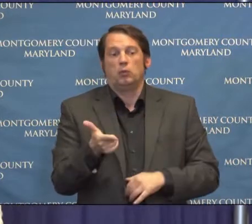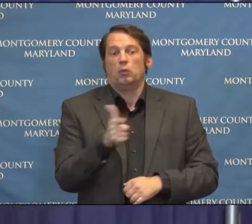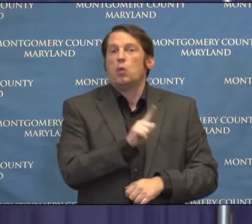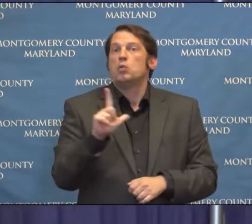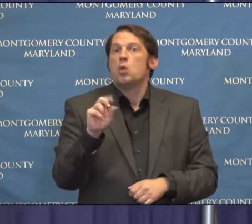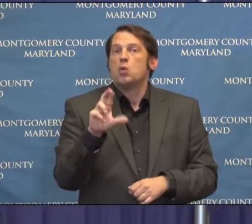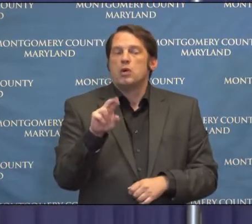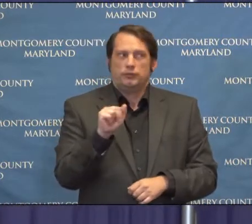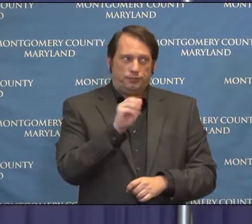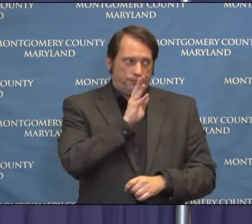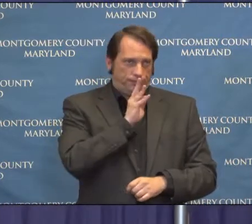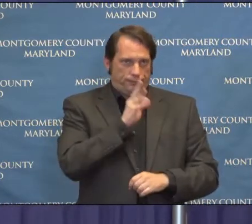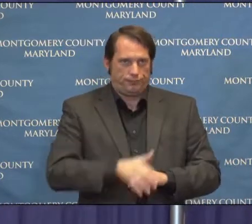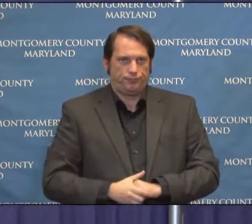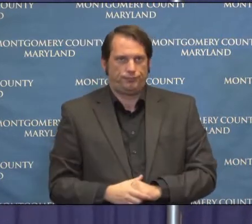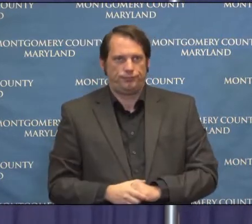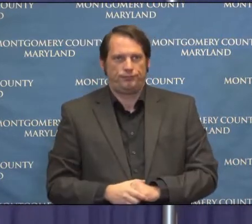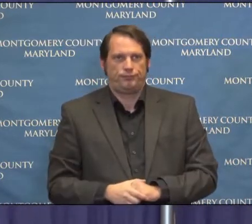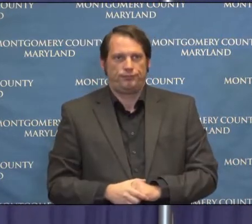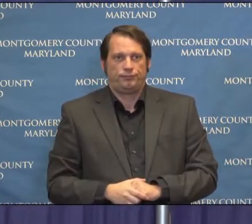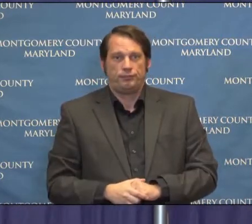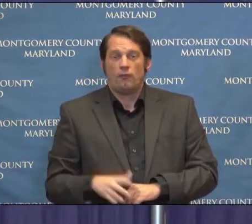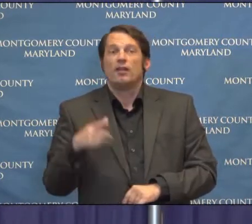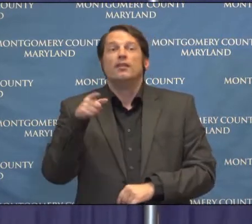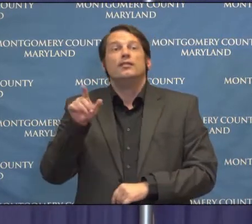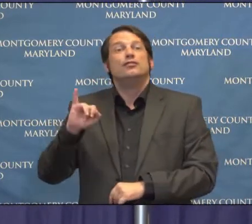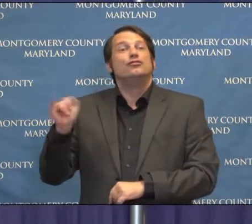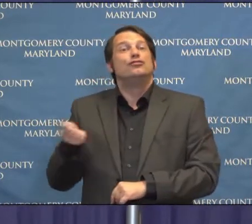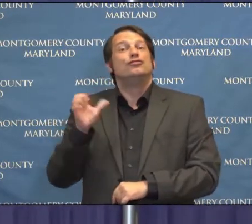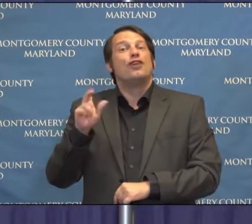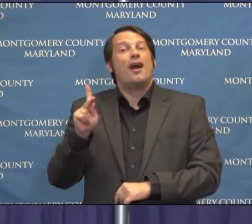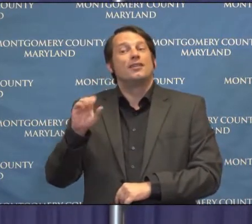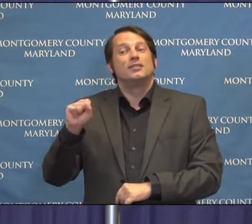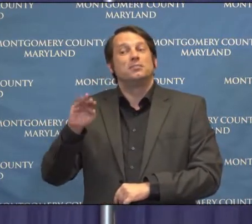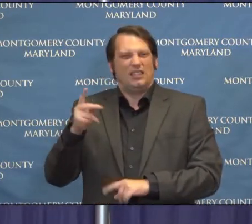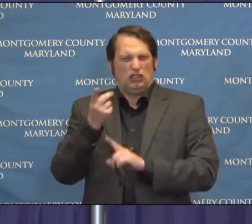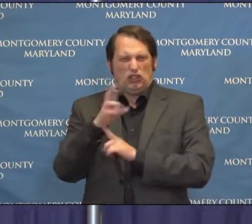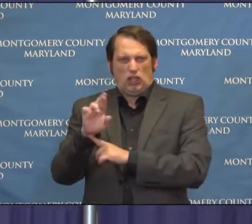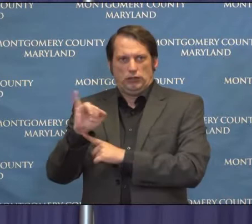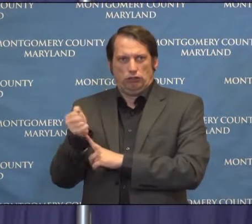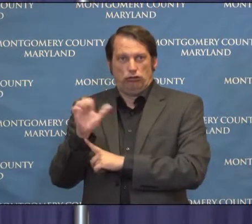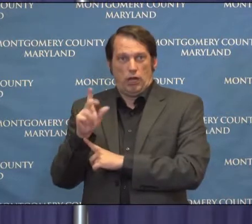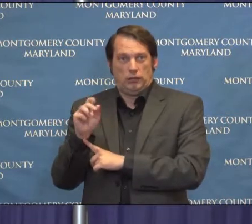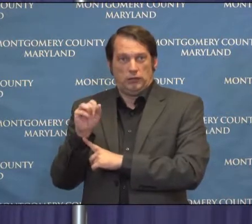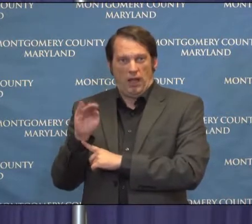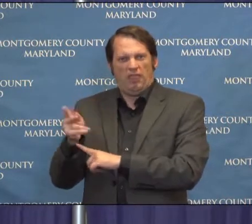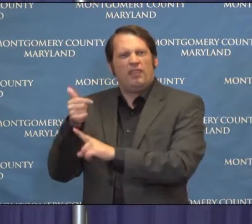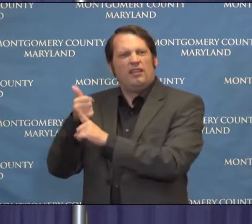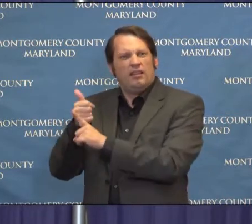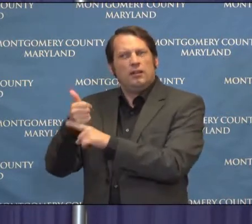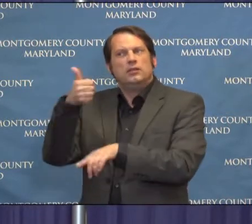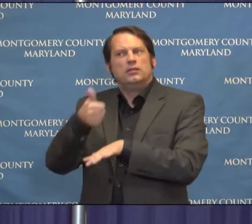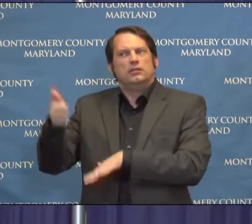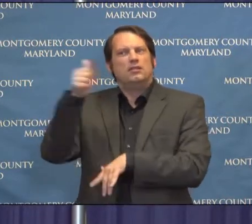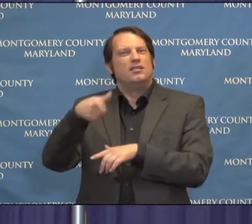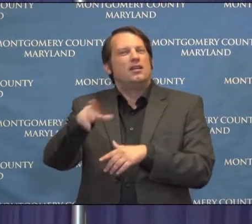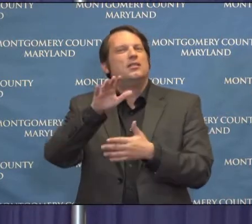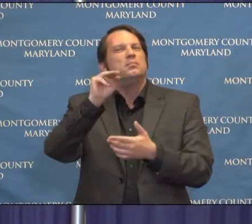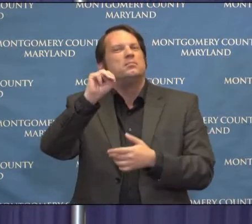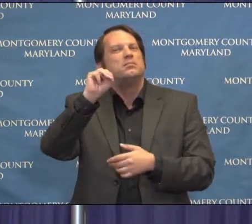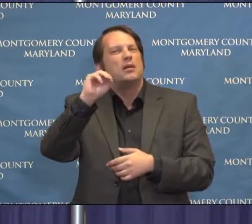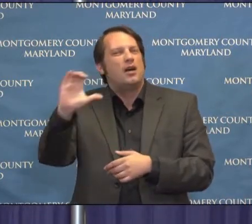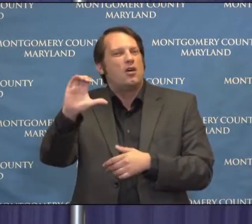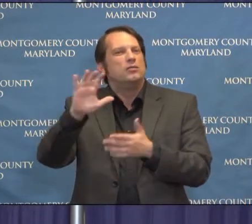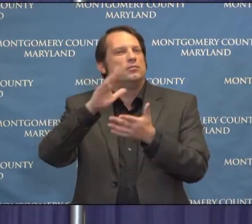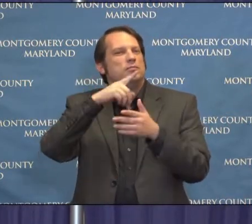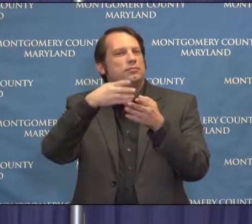we have Dr. Jack Smith, who is the superintendent of Montgomery County Public Schools. Also, Chief Jones, Marcus Jones, from